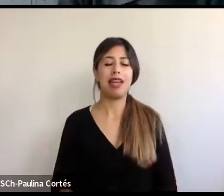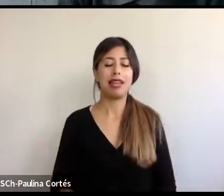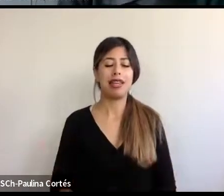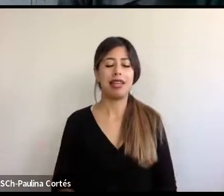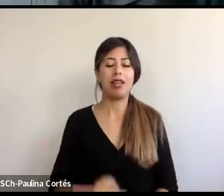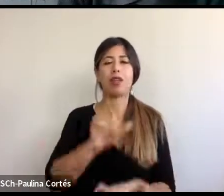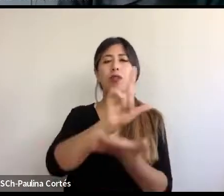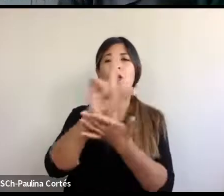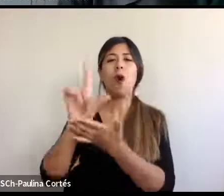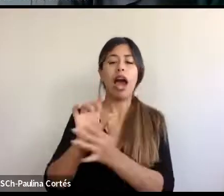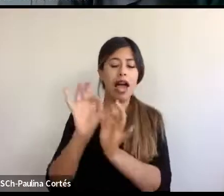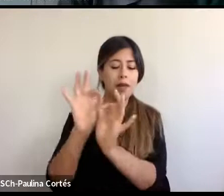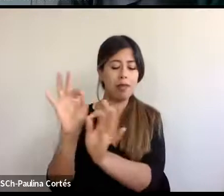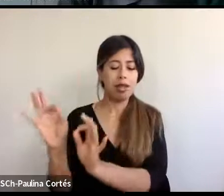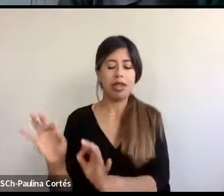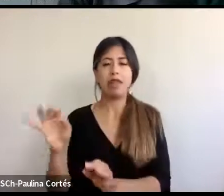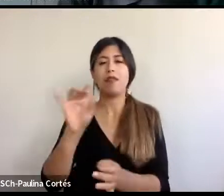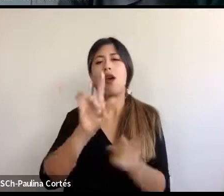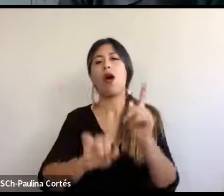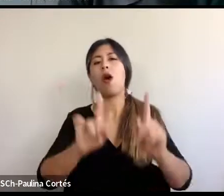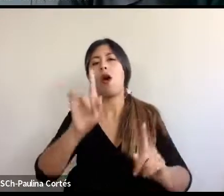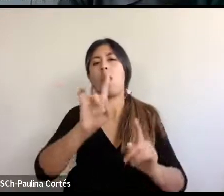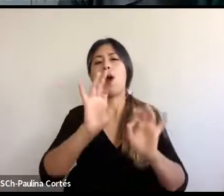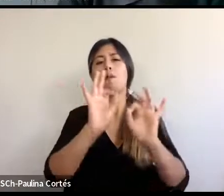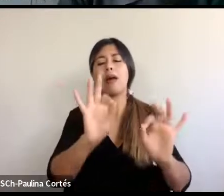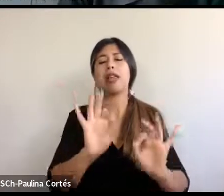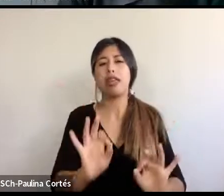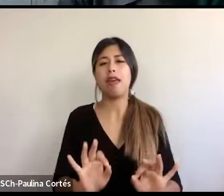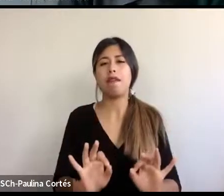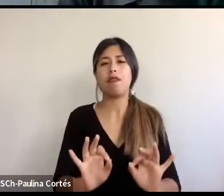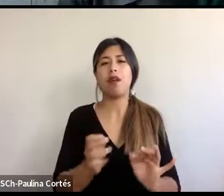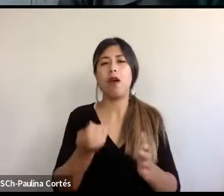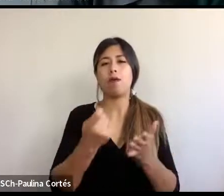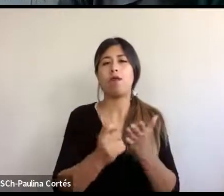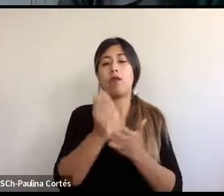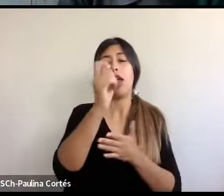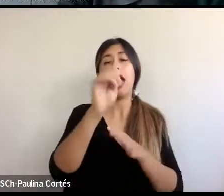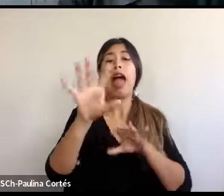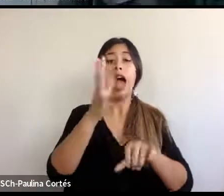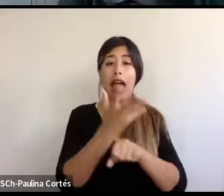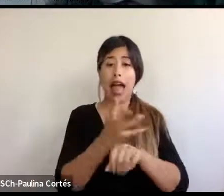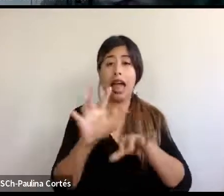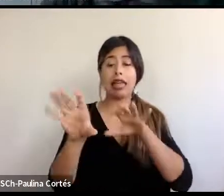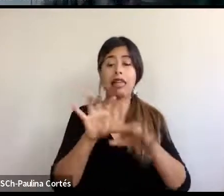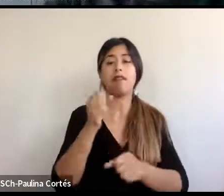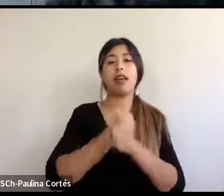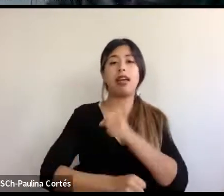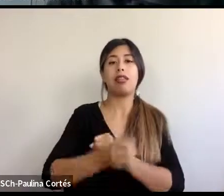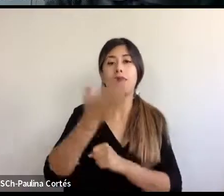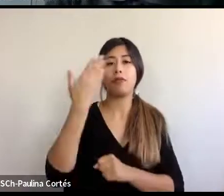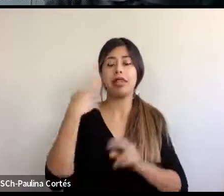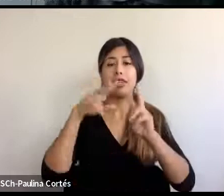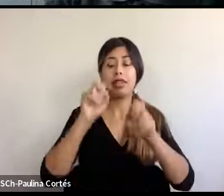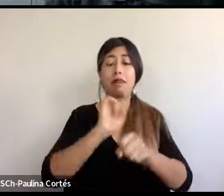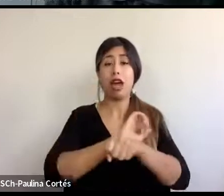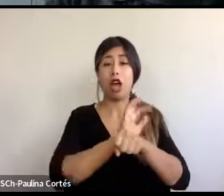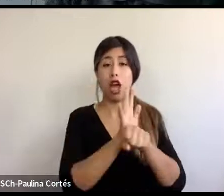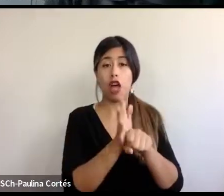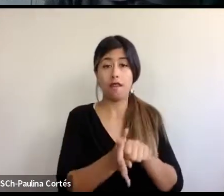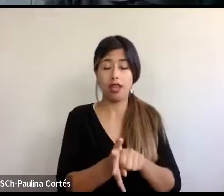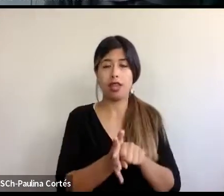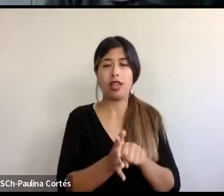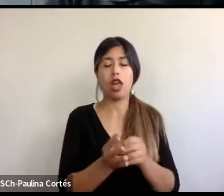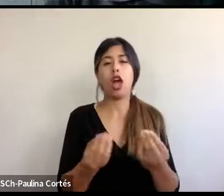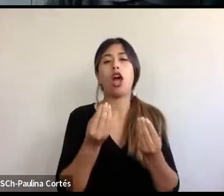is another our activity. And also last year, due to COVID, obviously we needed to establish our own